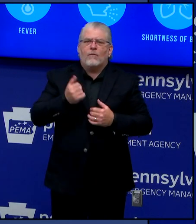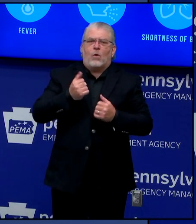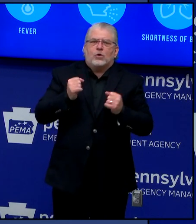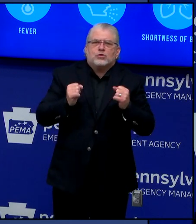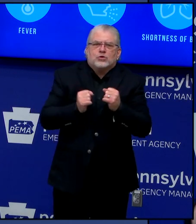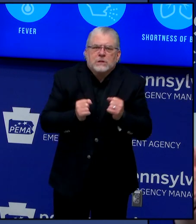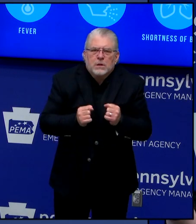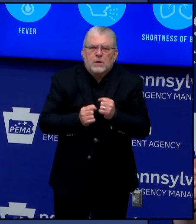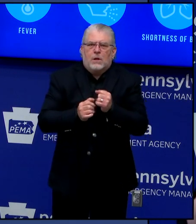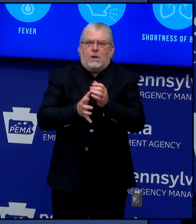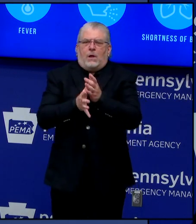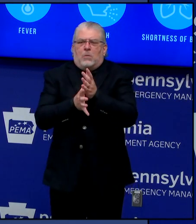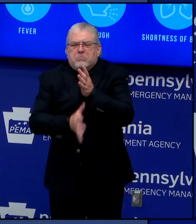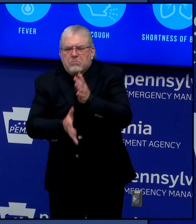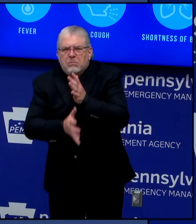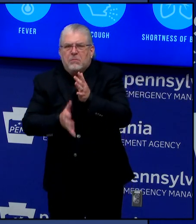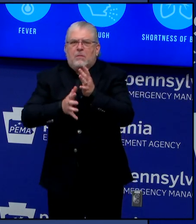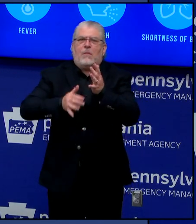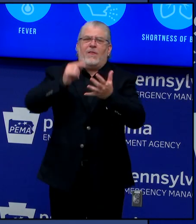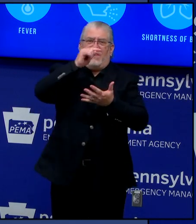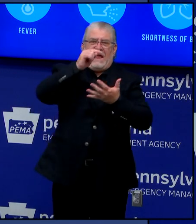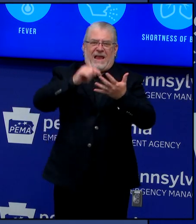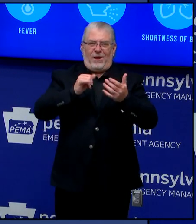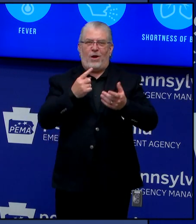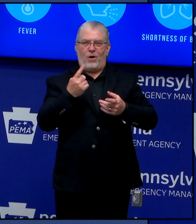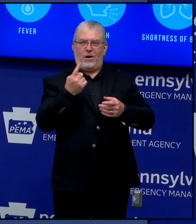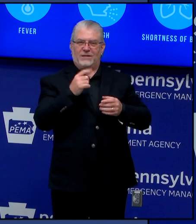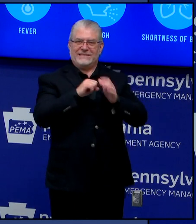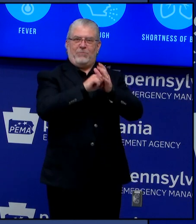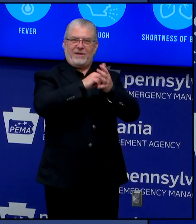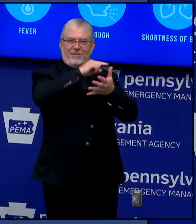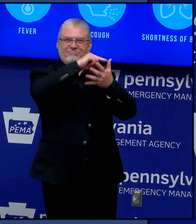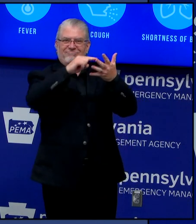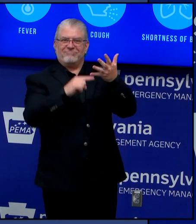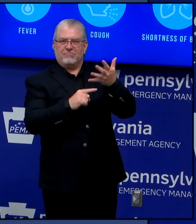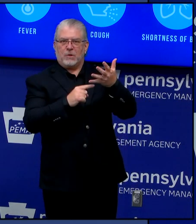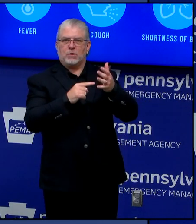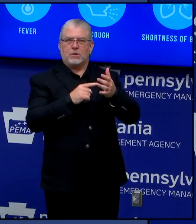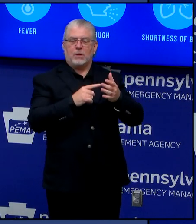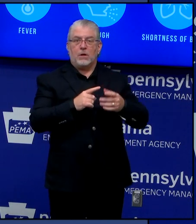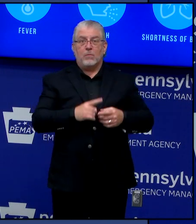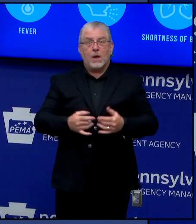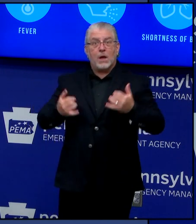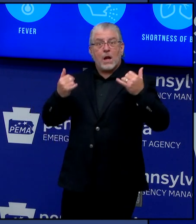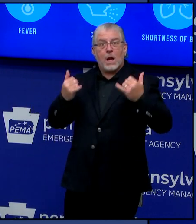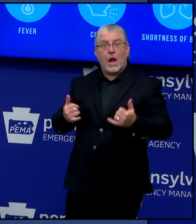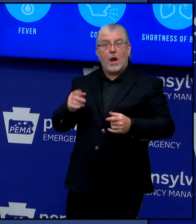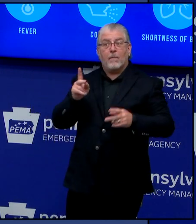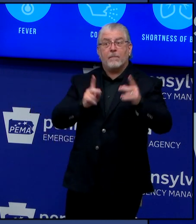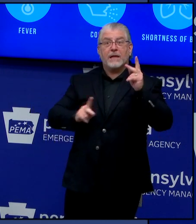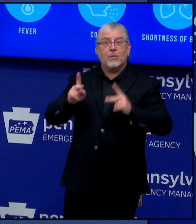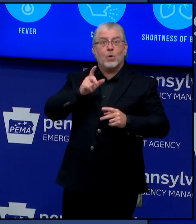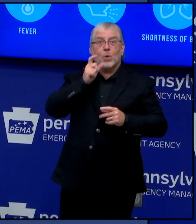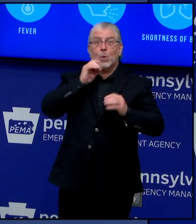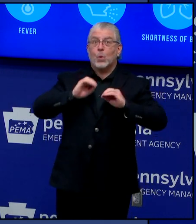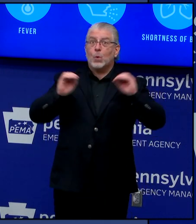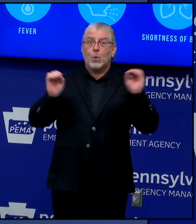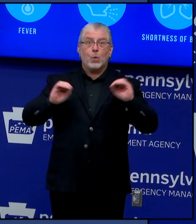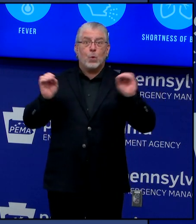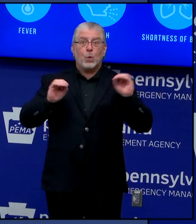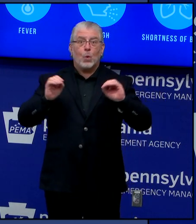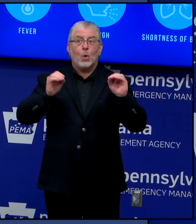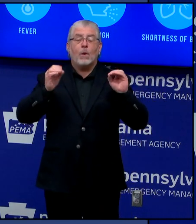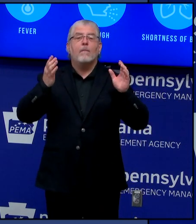time. We might in the future, and that would be widespread testing of asymptomatic people. We do know that